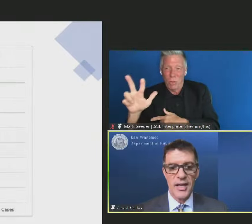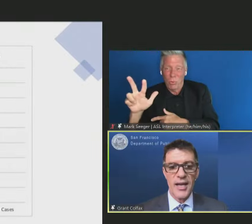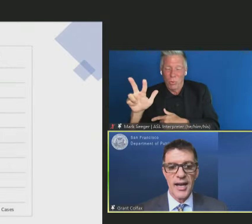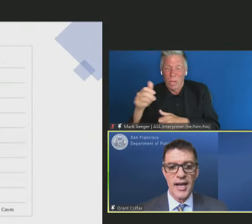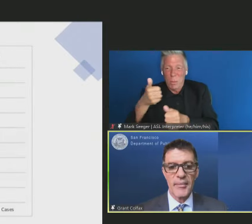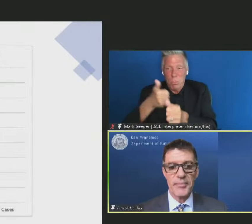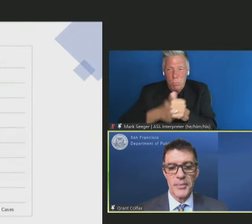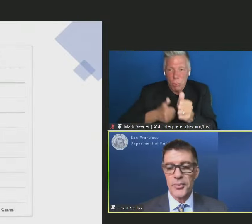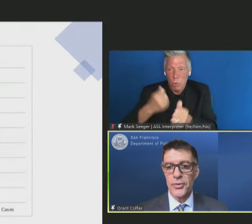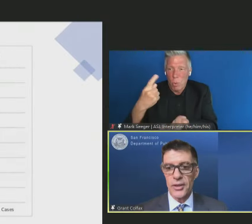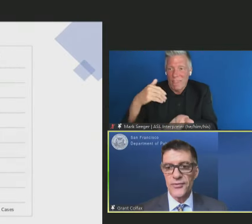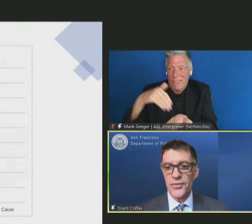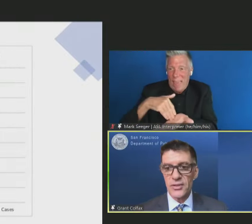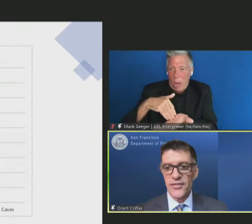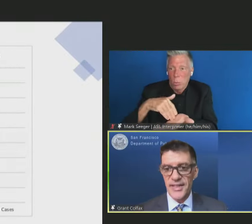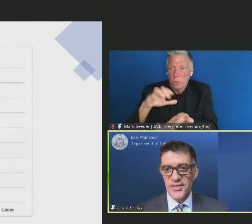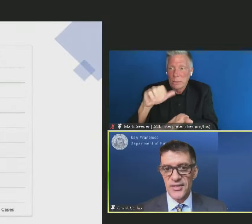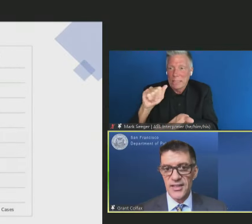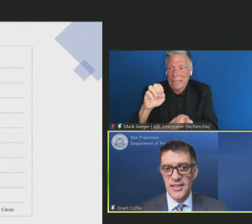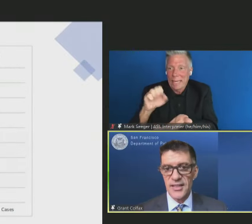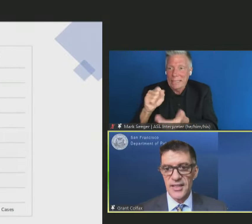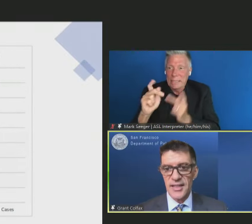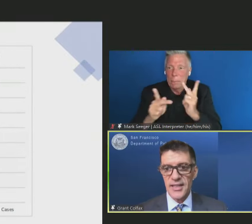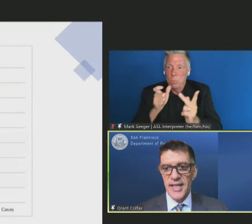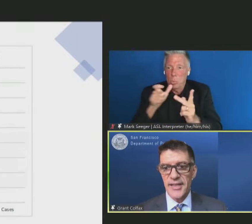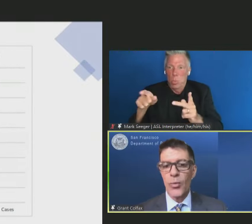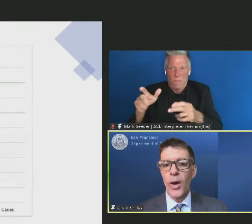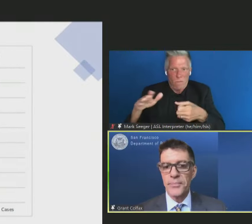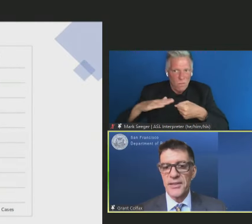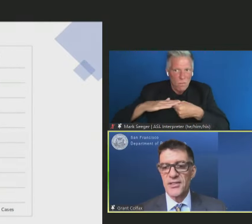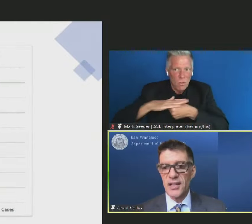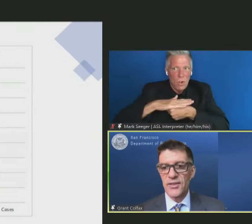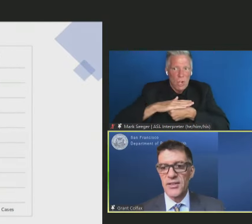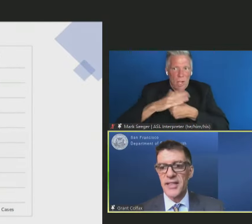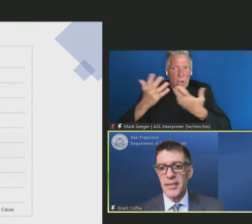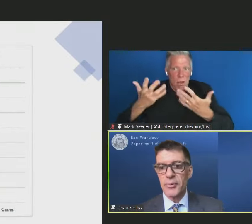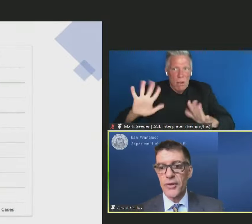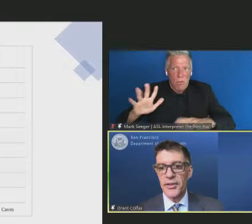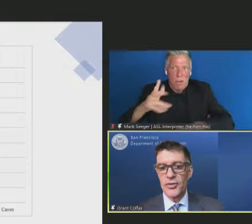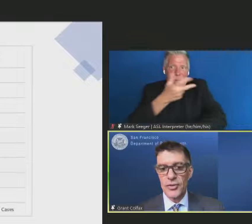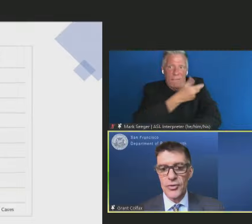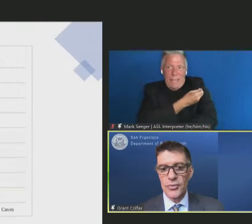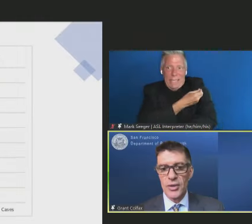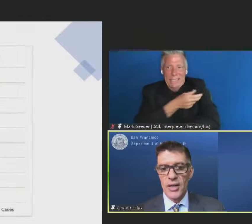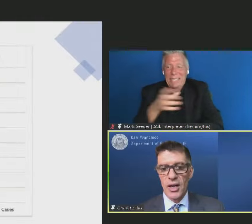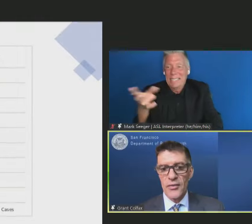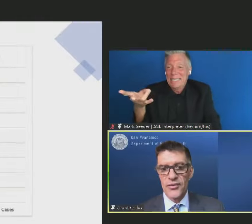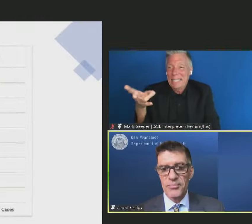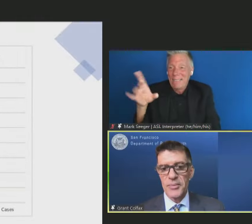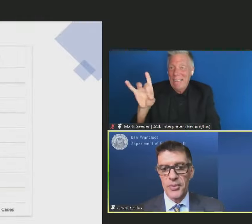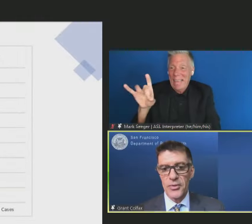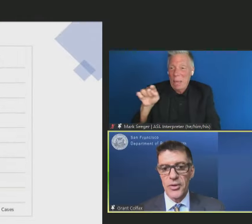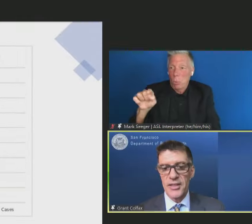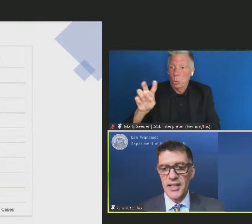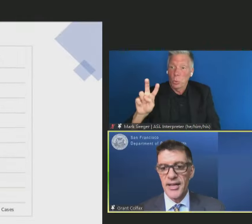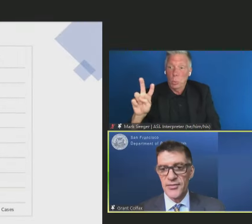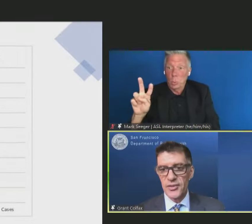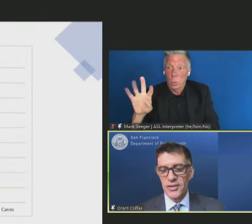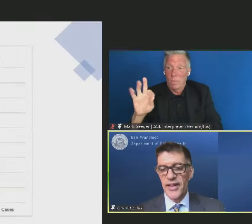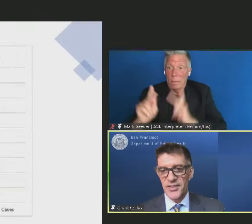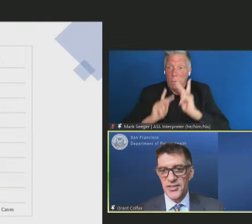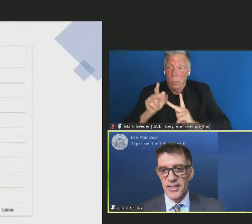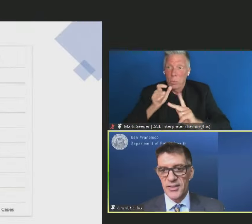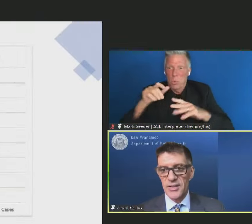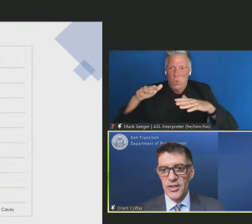among people who are fully vaccinated, and a whopping 78.2 of people who are not